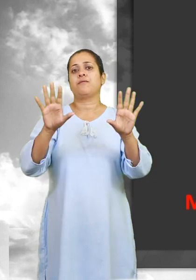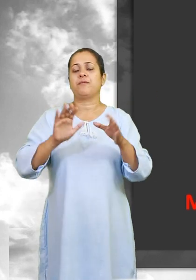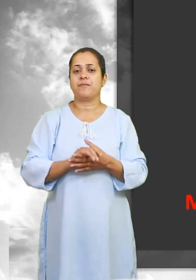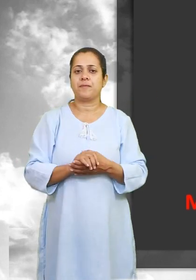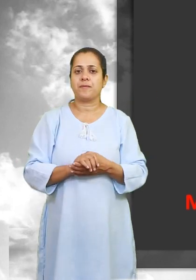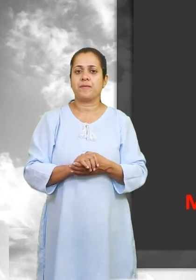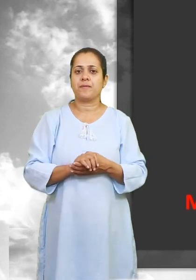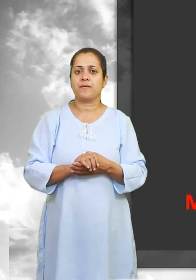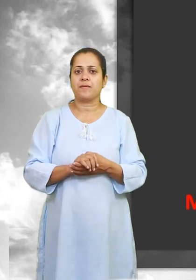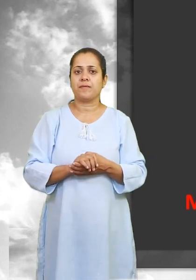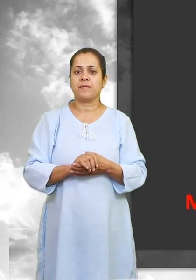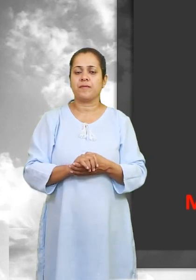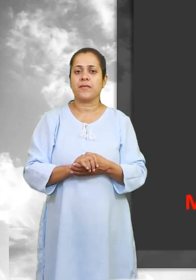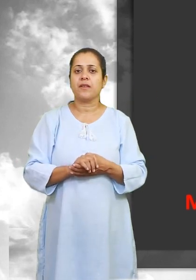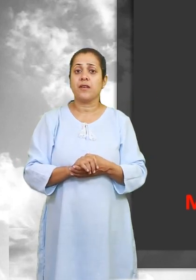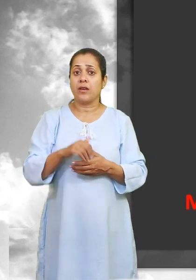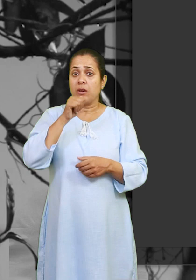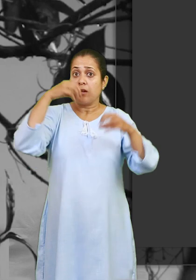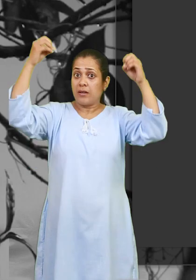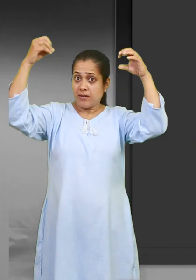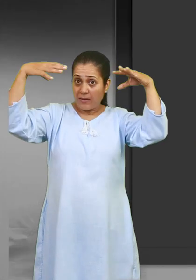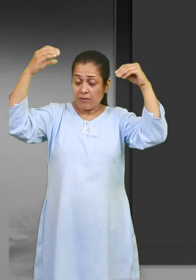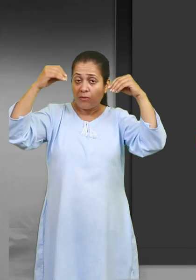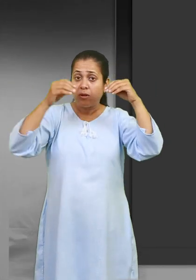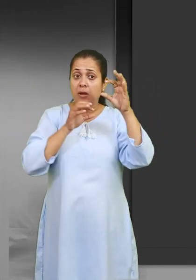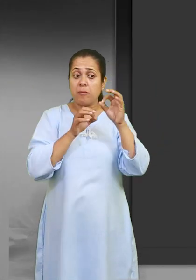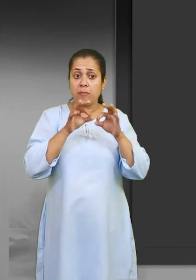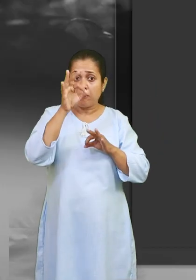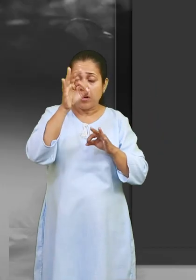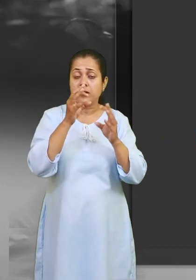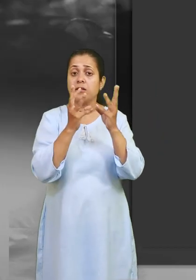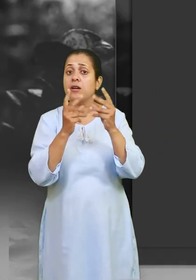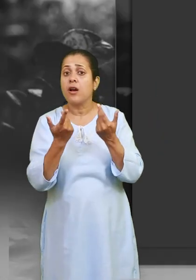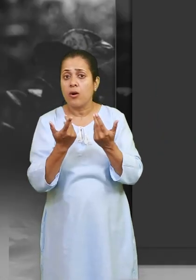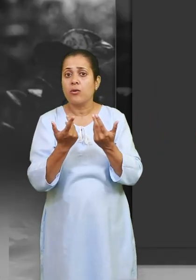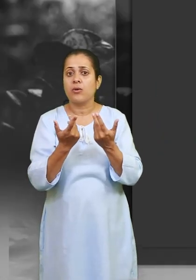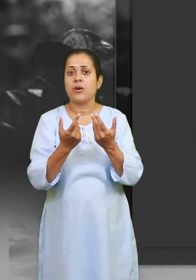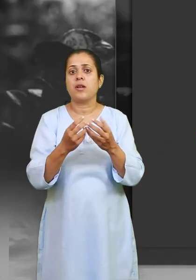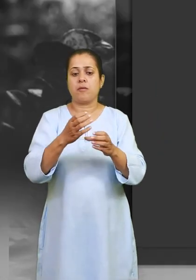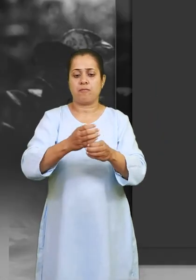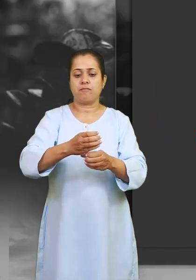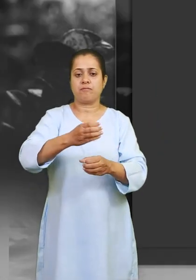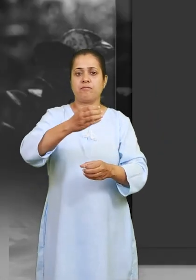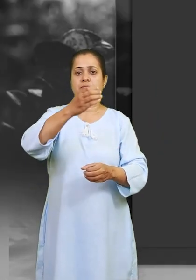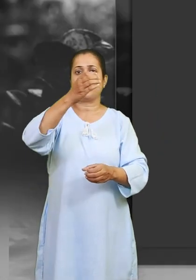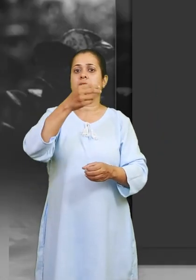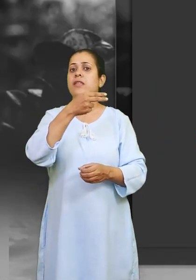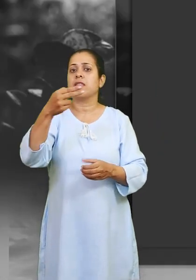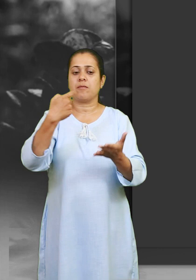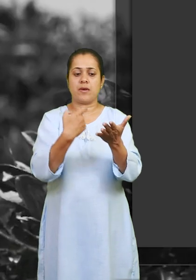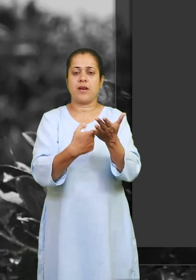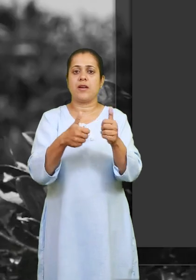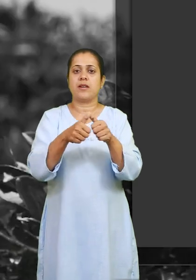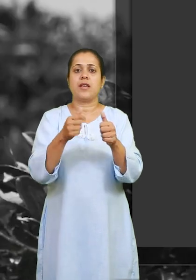information. The rainfall is measured with a particular instrument